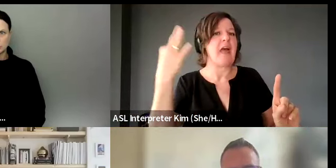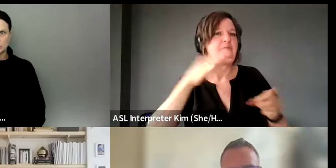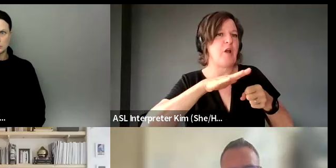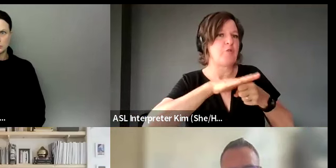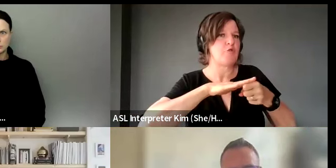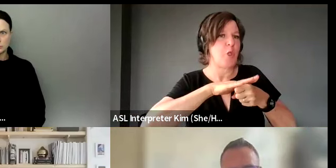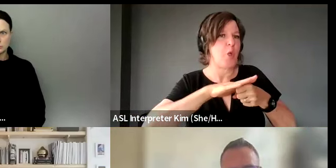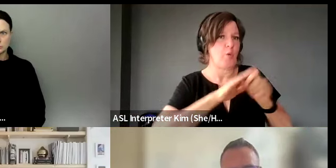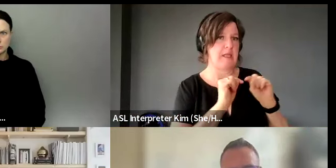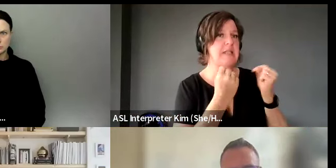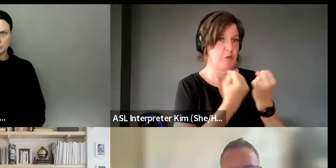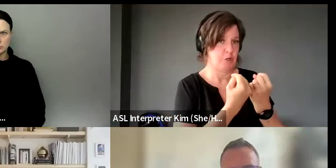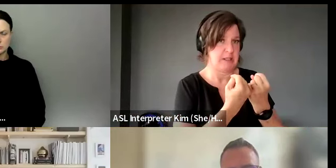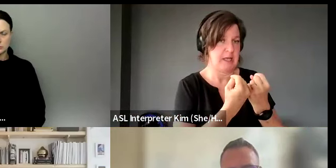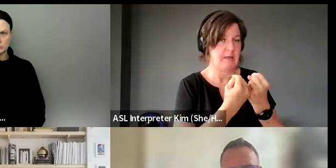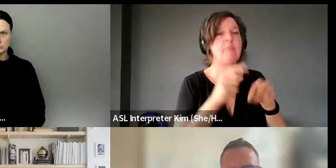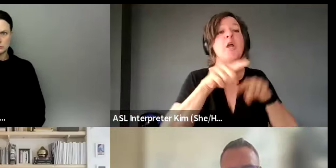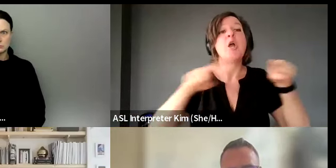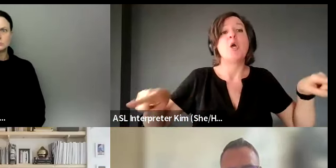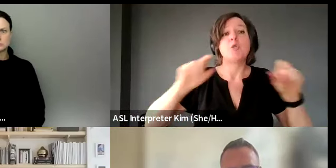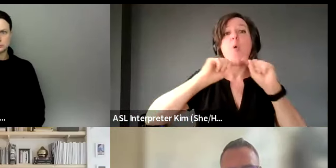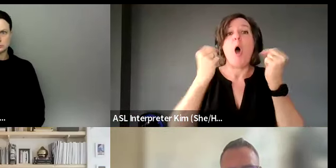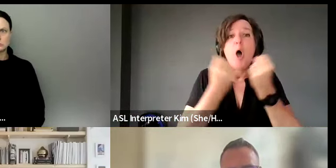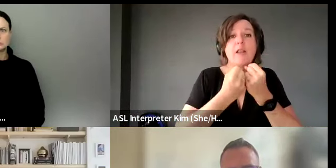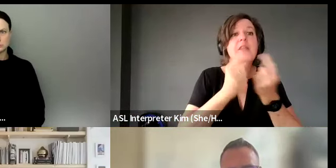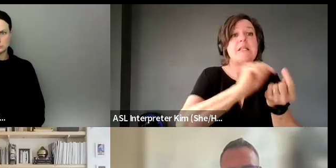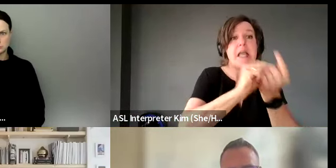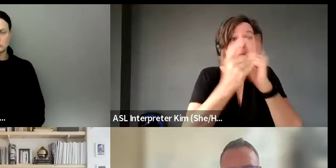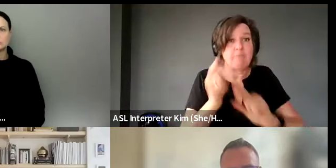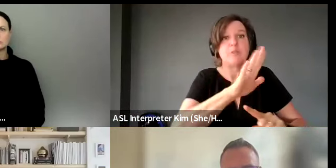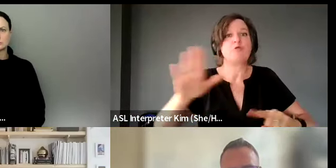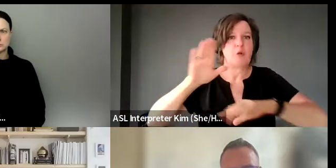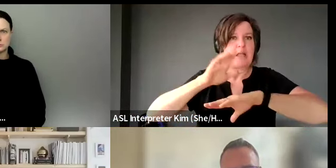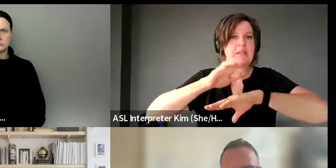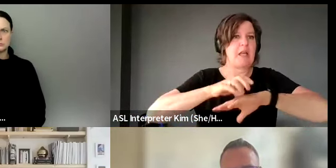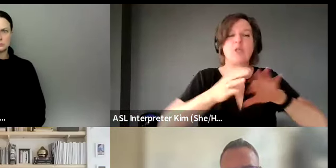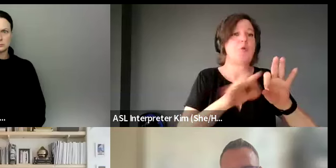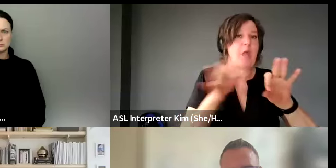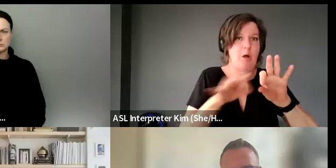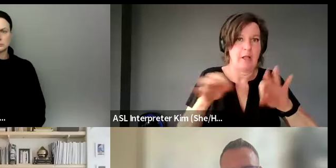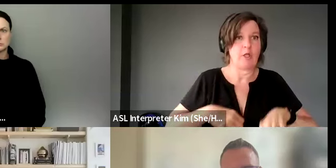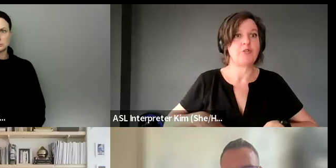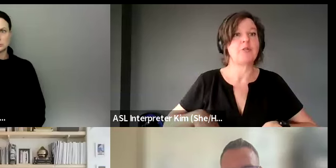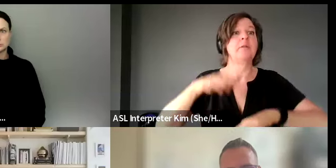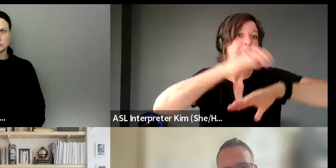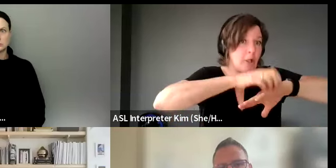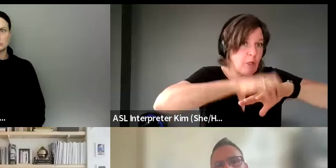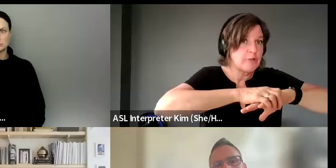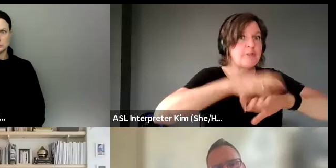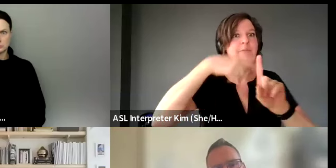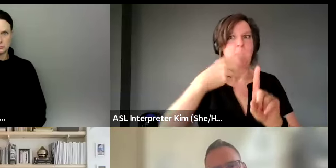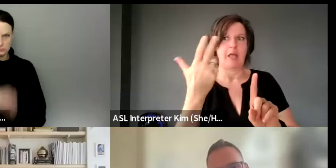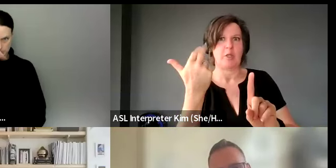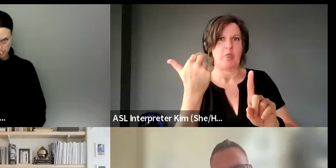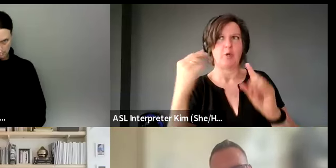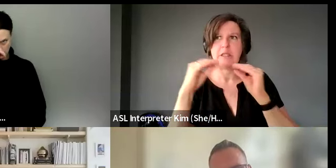teams translating it into their languages. So you have English, and then you have 13 or more, because there may be other